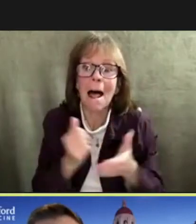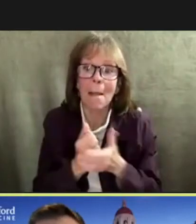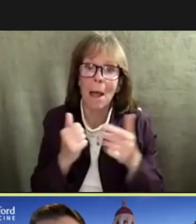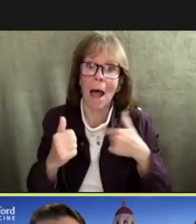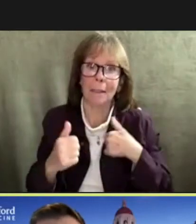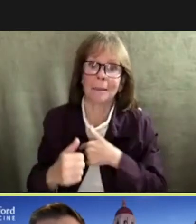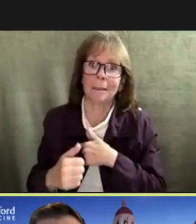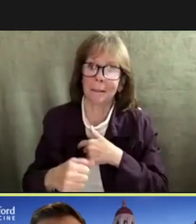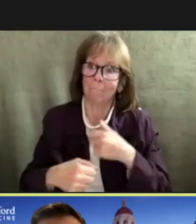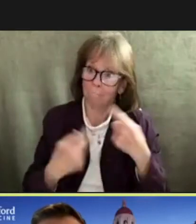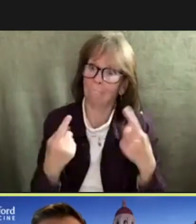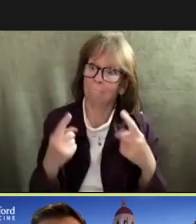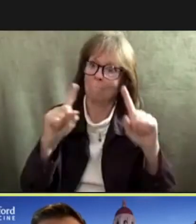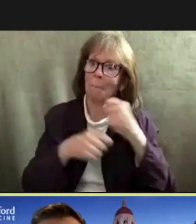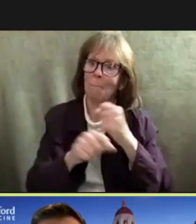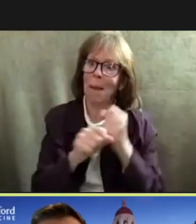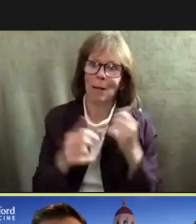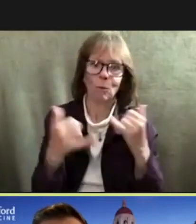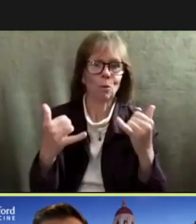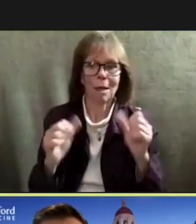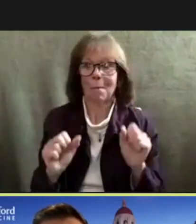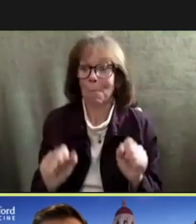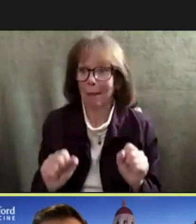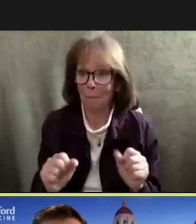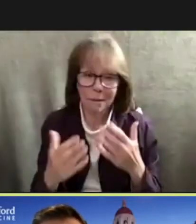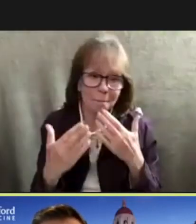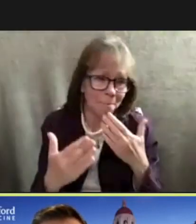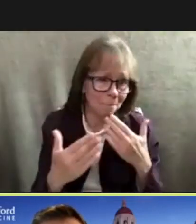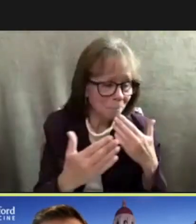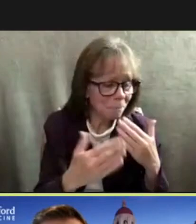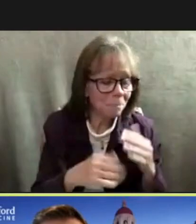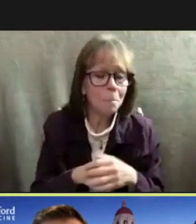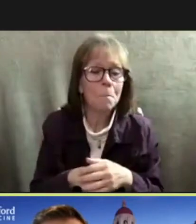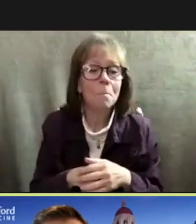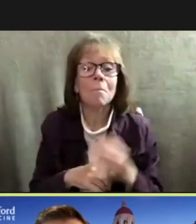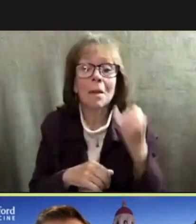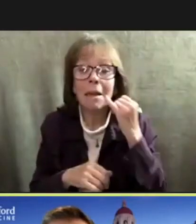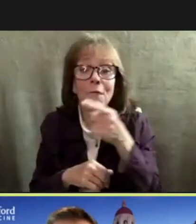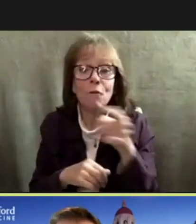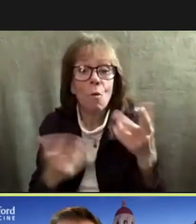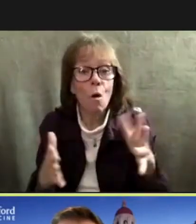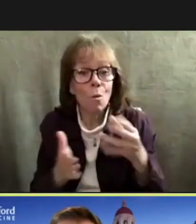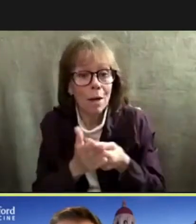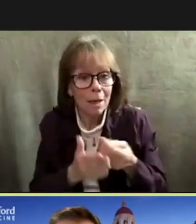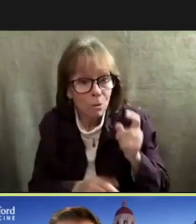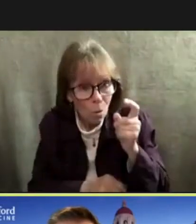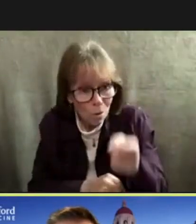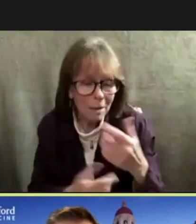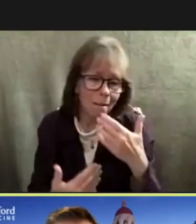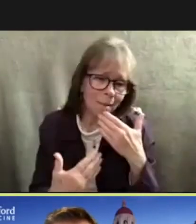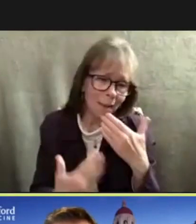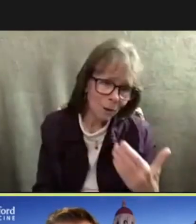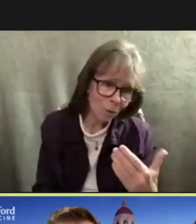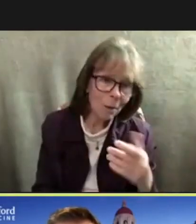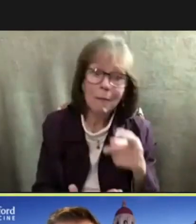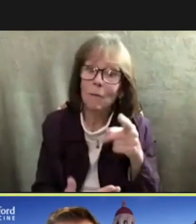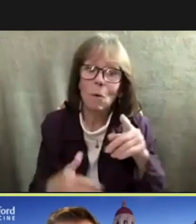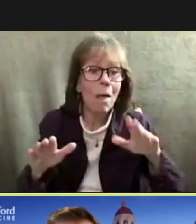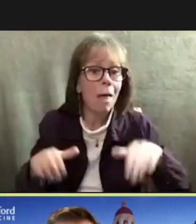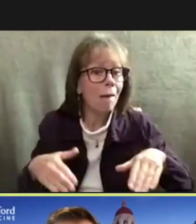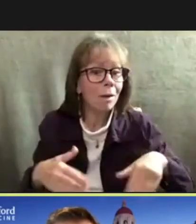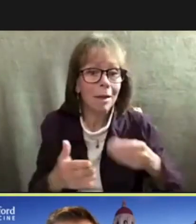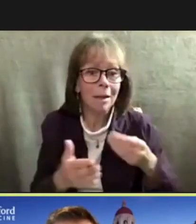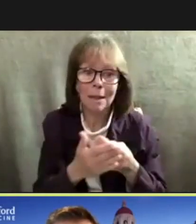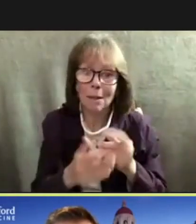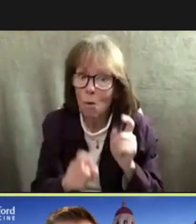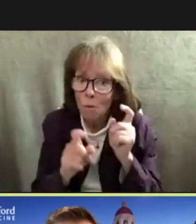much appreciate it. For those of you who have made a donation, thanks so much. And for those of you who haven't,